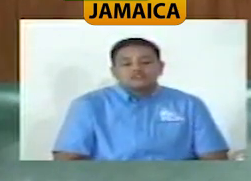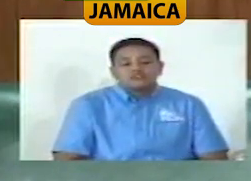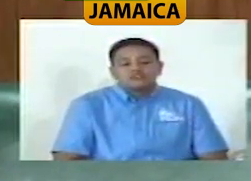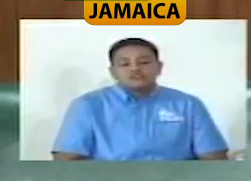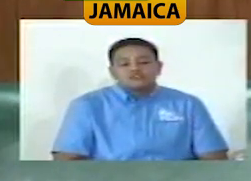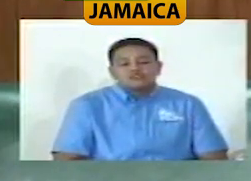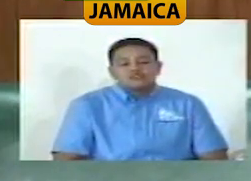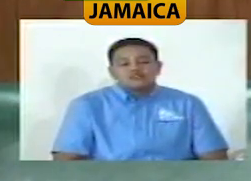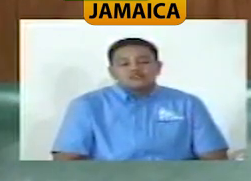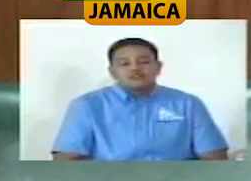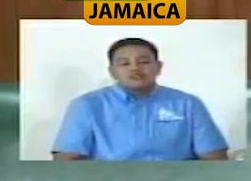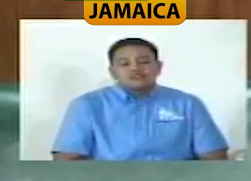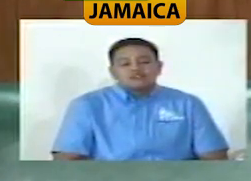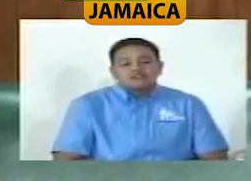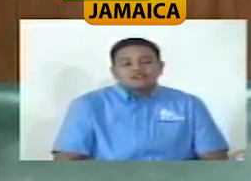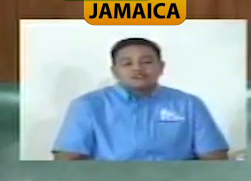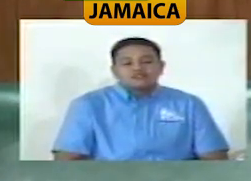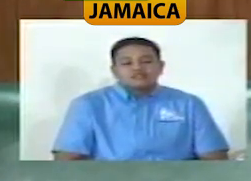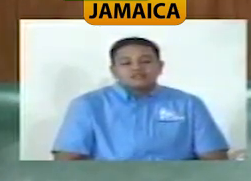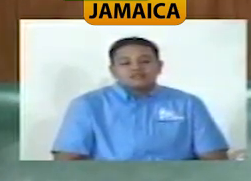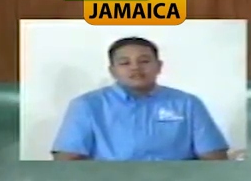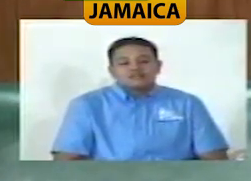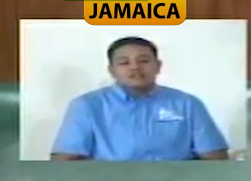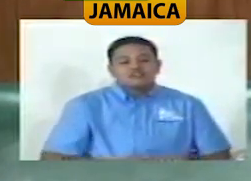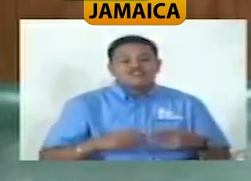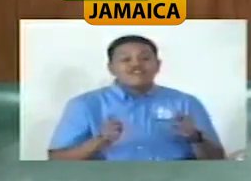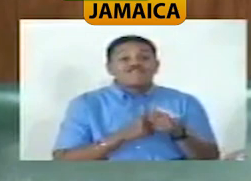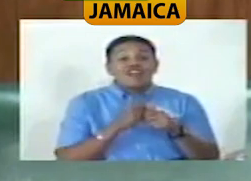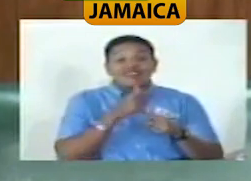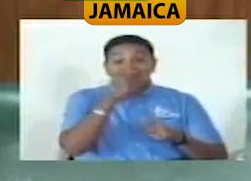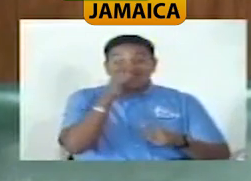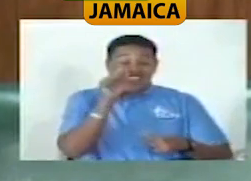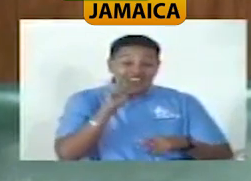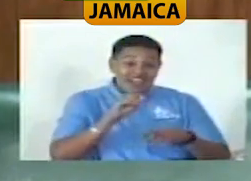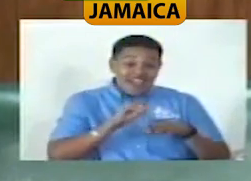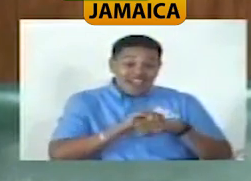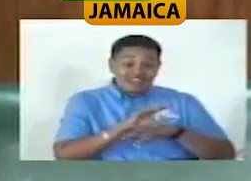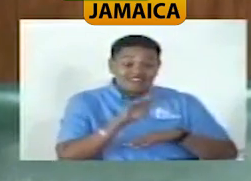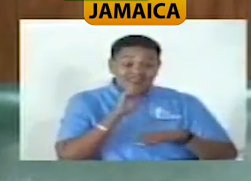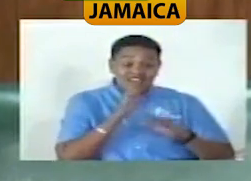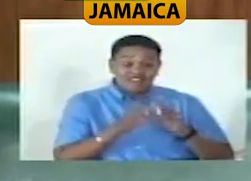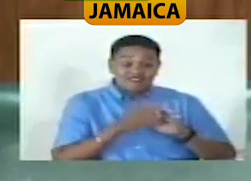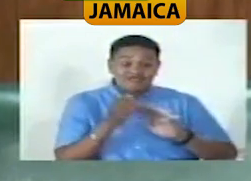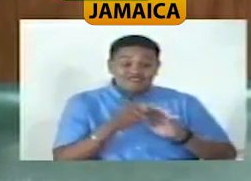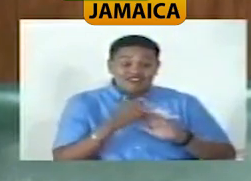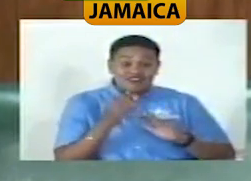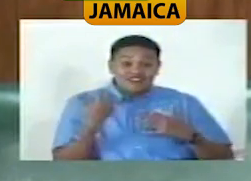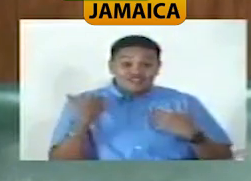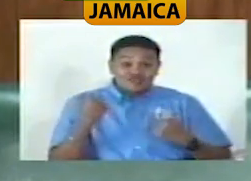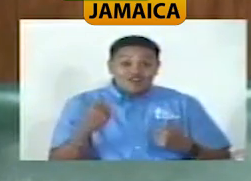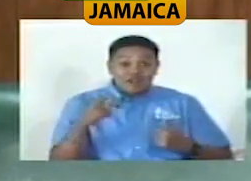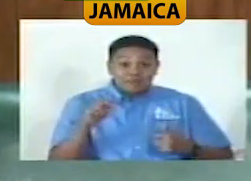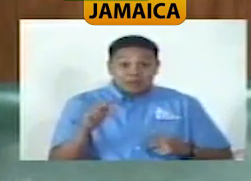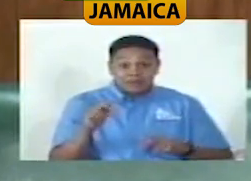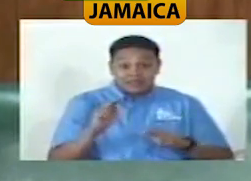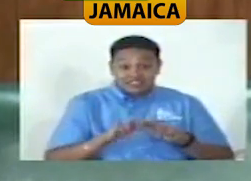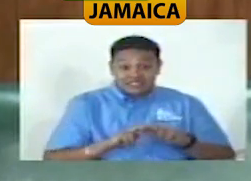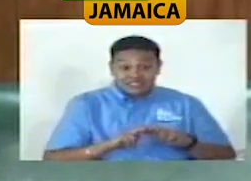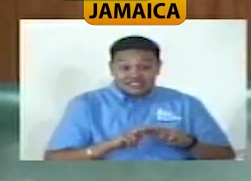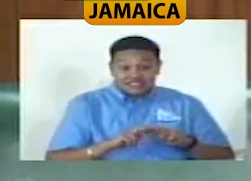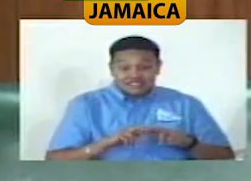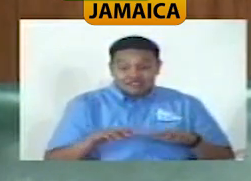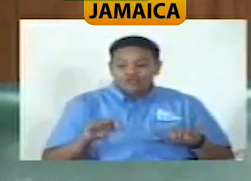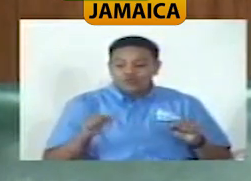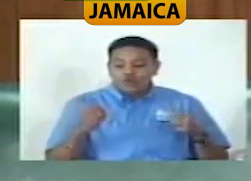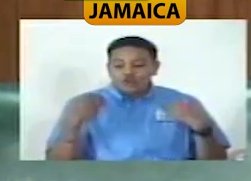To follow Mr. Siaga's advice and to run in a strong PNP seat took